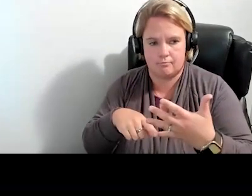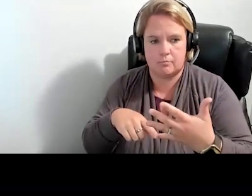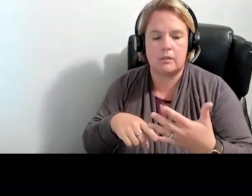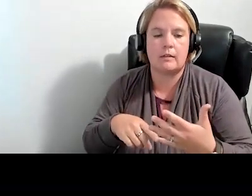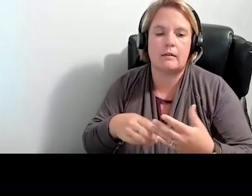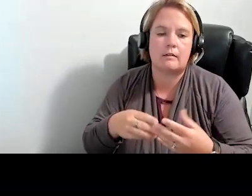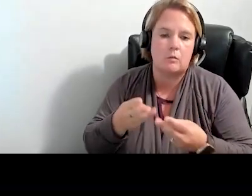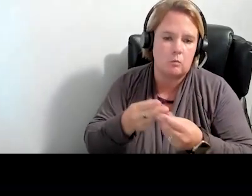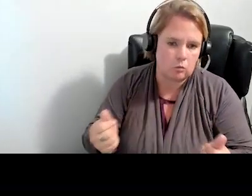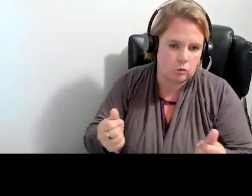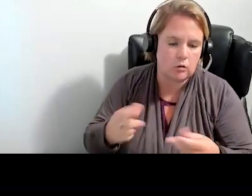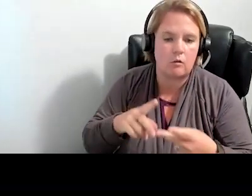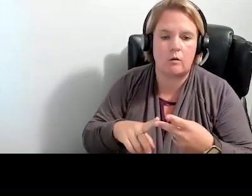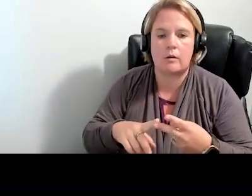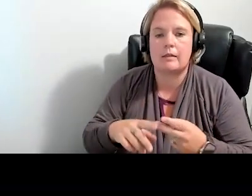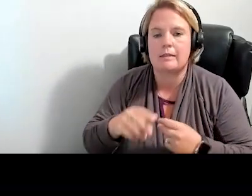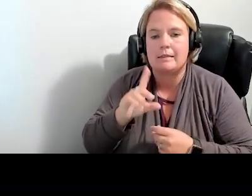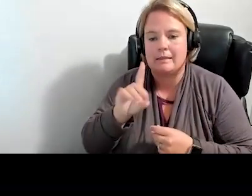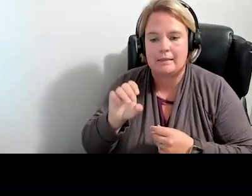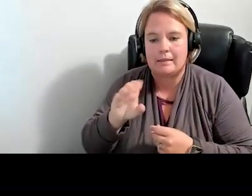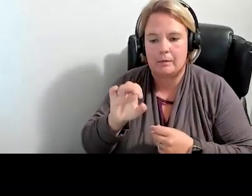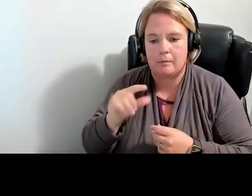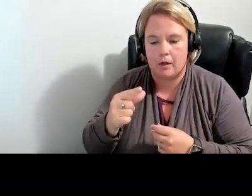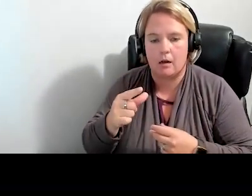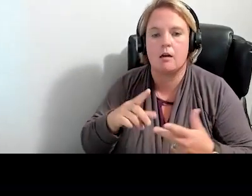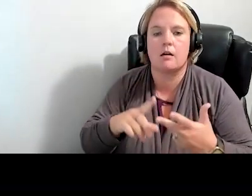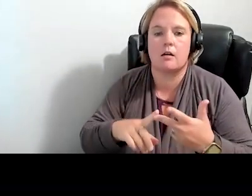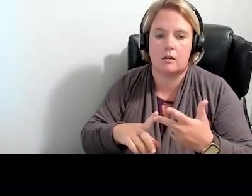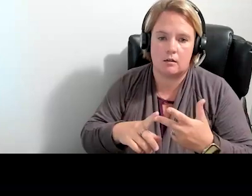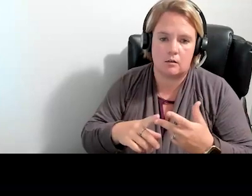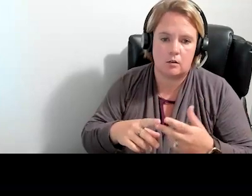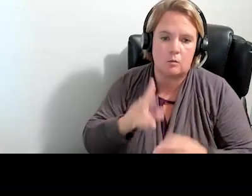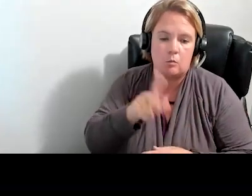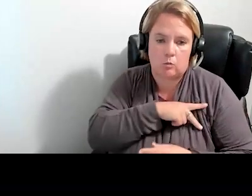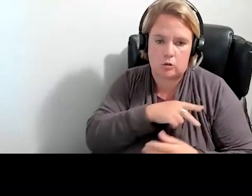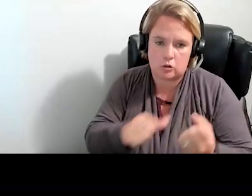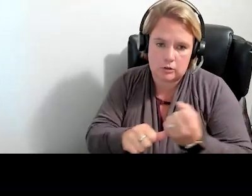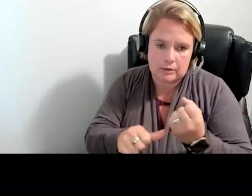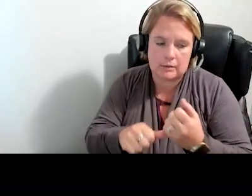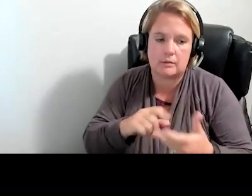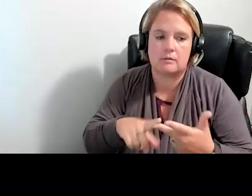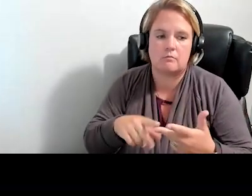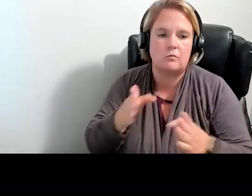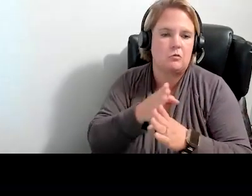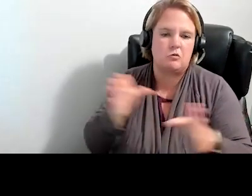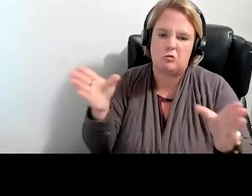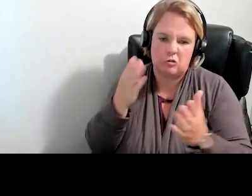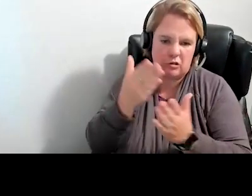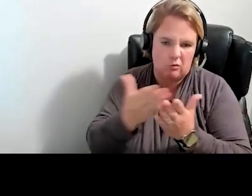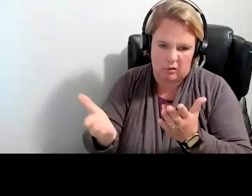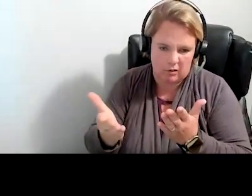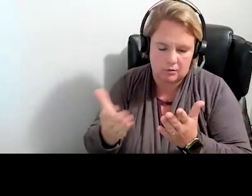solve problems. They can help debug programs. They can translate, and they can provide personal assistance. Some of the very general things that we